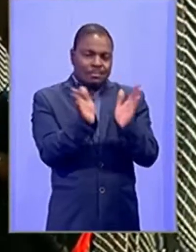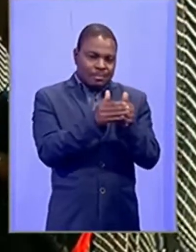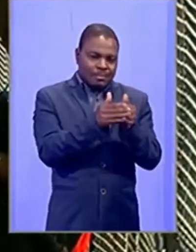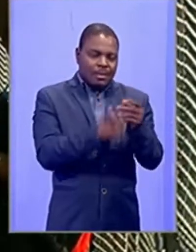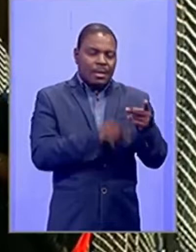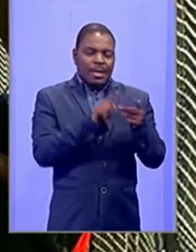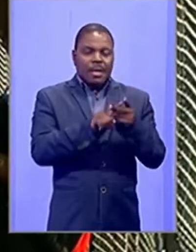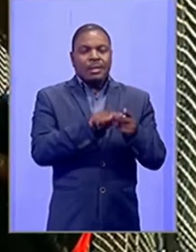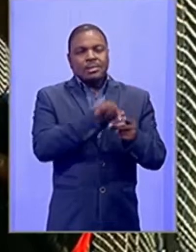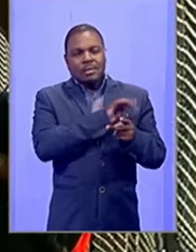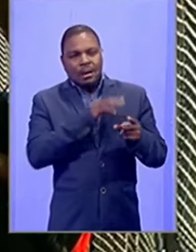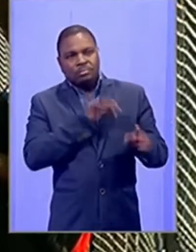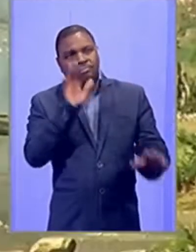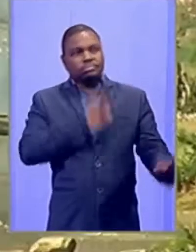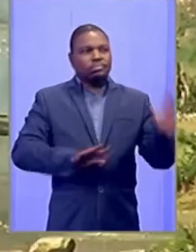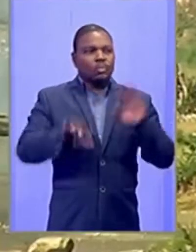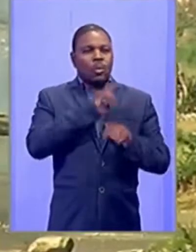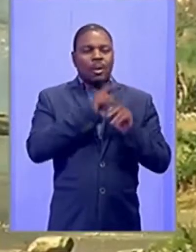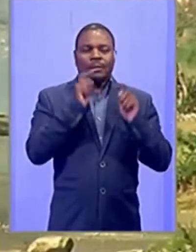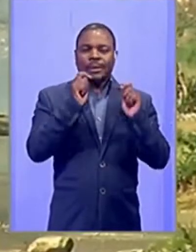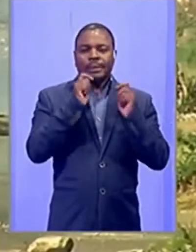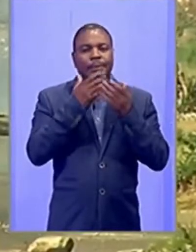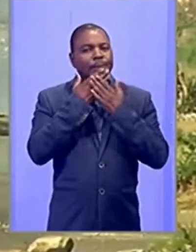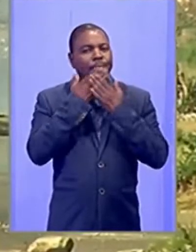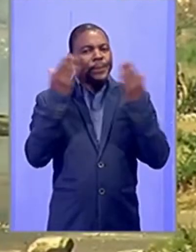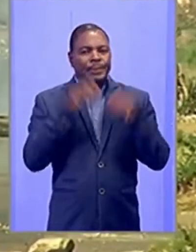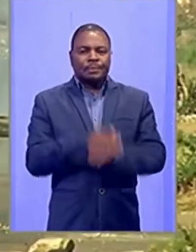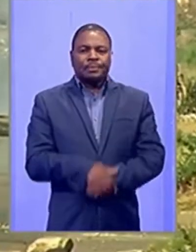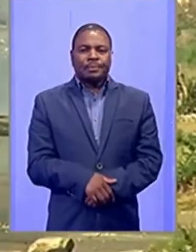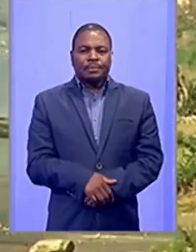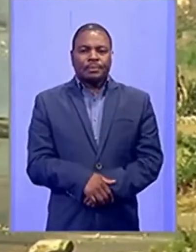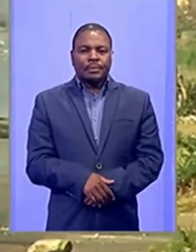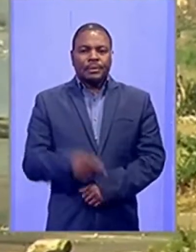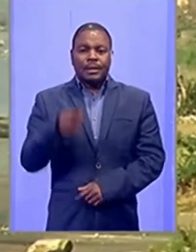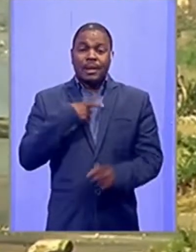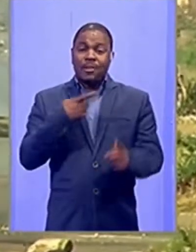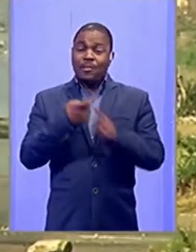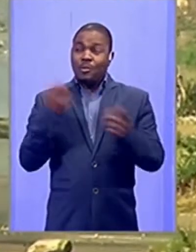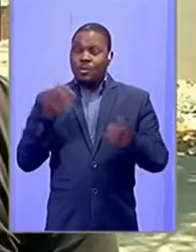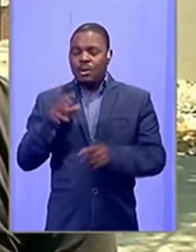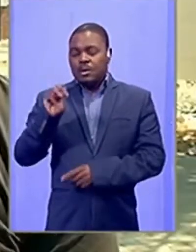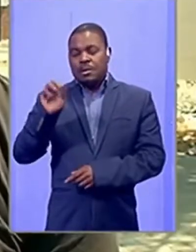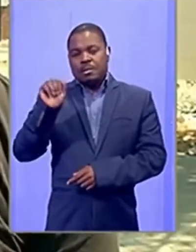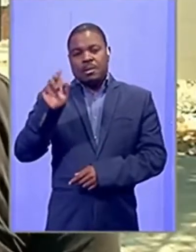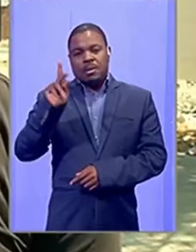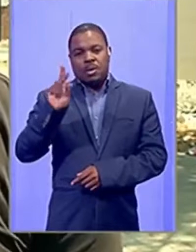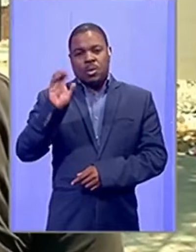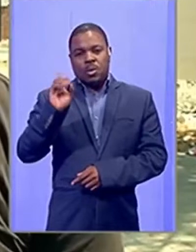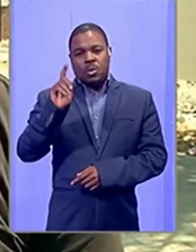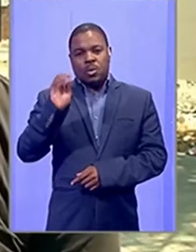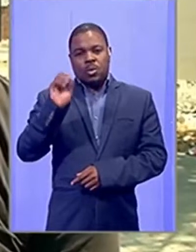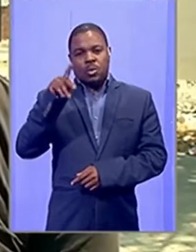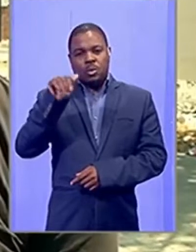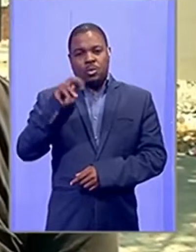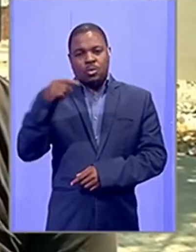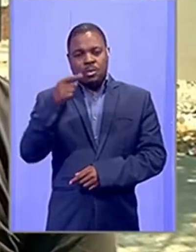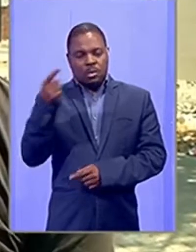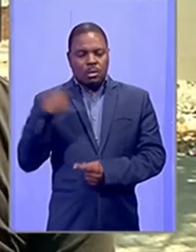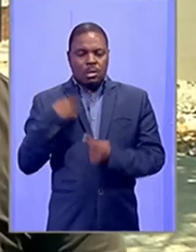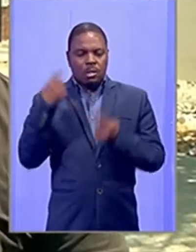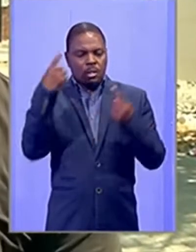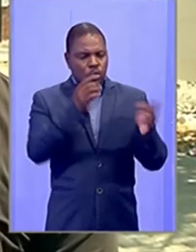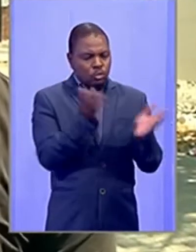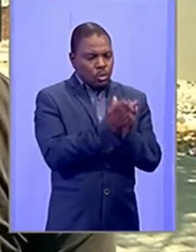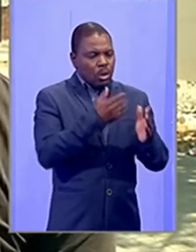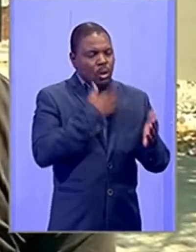ba tlogela ba šaretšwe ka lebaka la tlhokego ya dinamelwa tša bohle. Ke tswela ke le Mogwanto, so ke tle sekolong mo ne ke re ke to tša di-permit